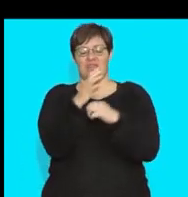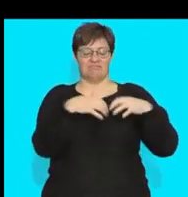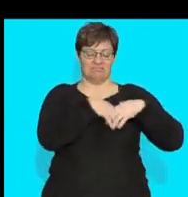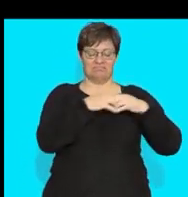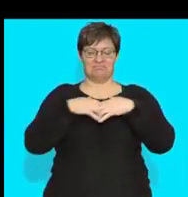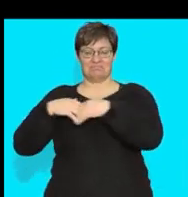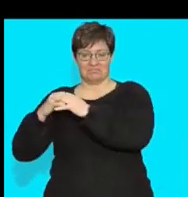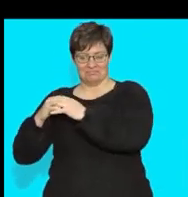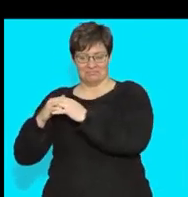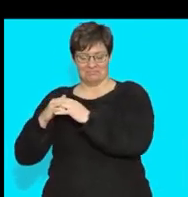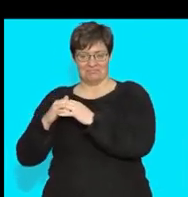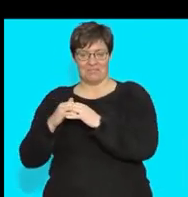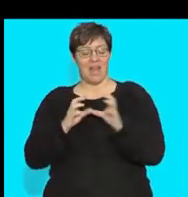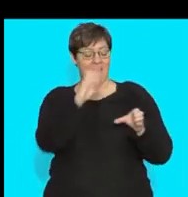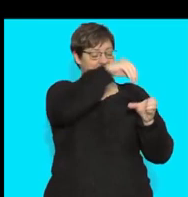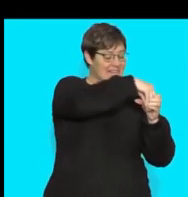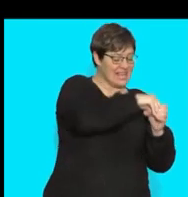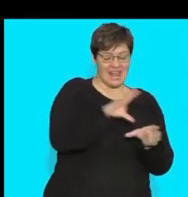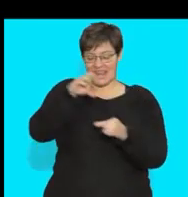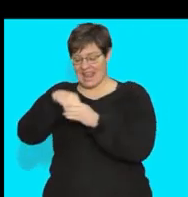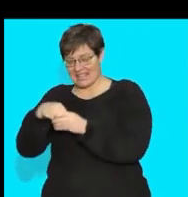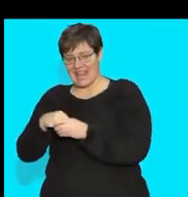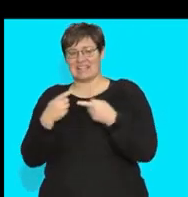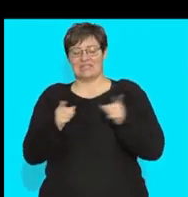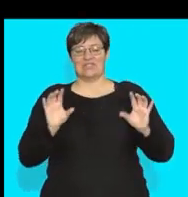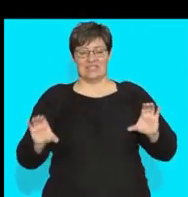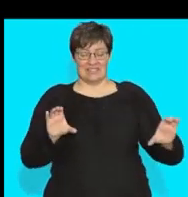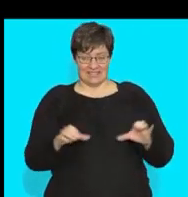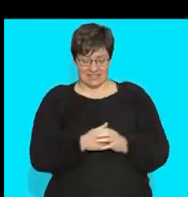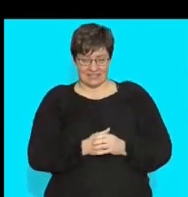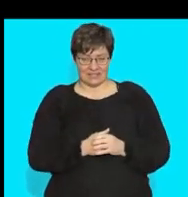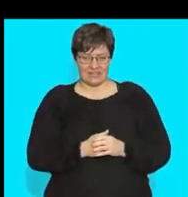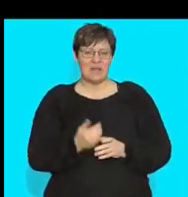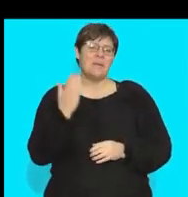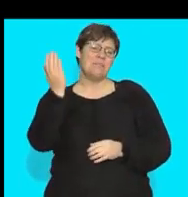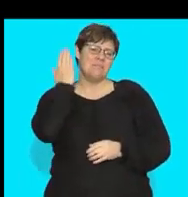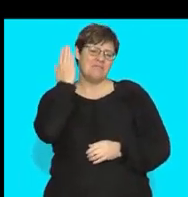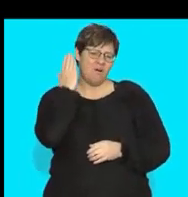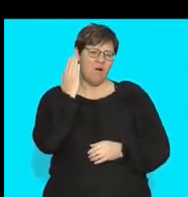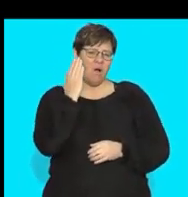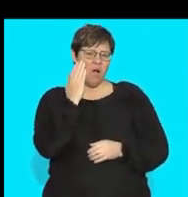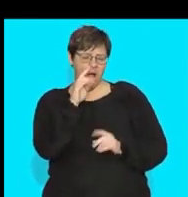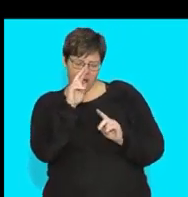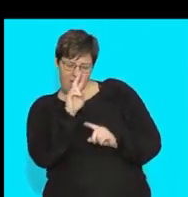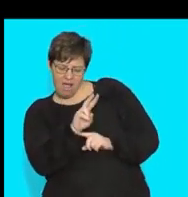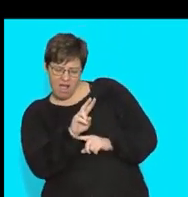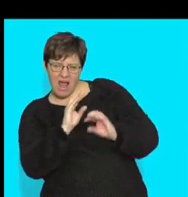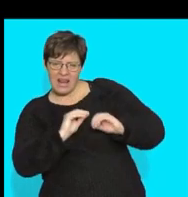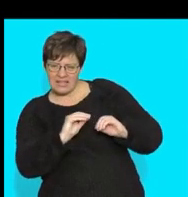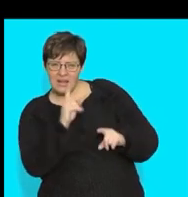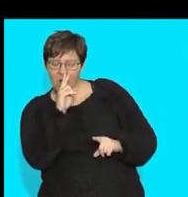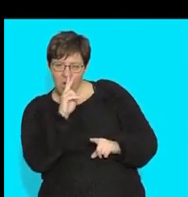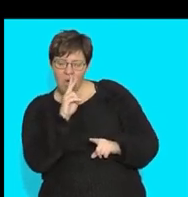all right, and the things that are inside of it. The lesson that we might have done previously, we looked at